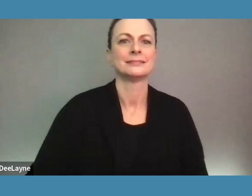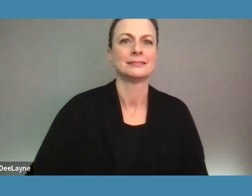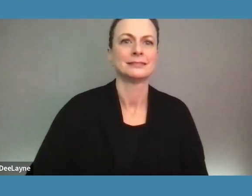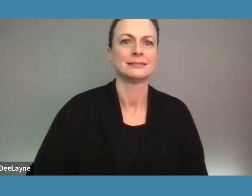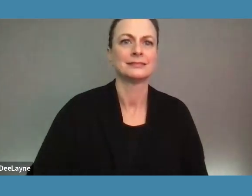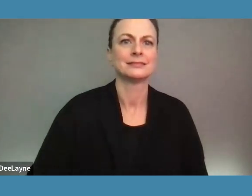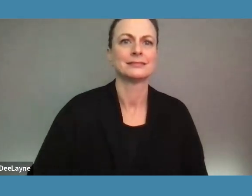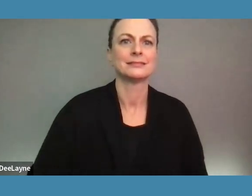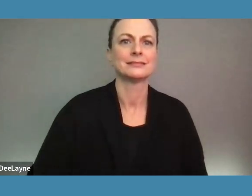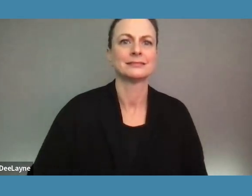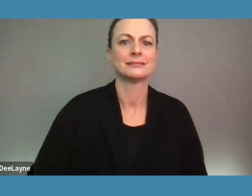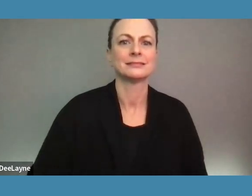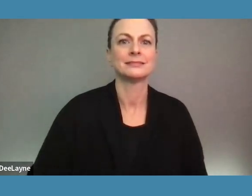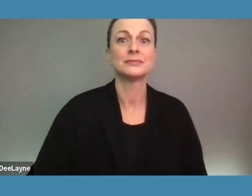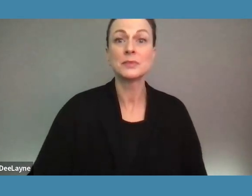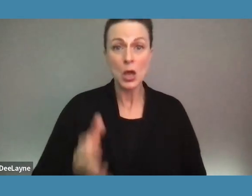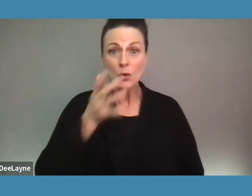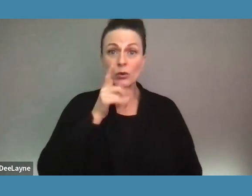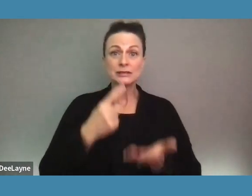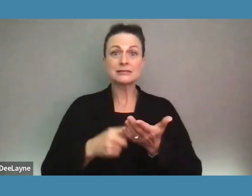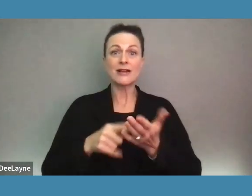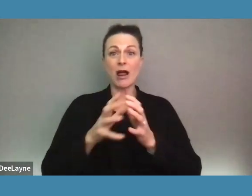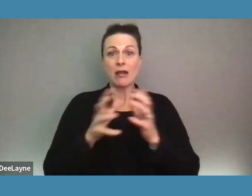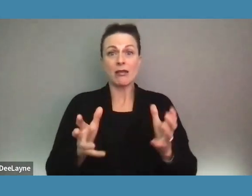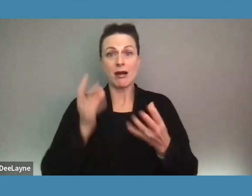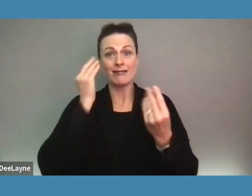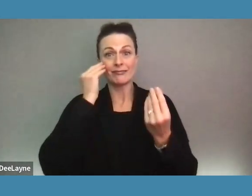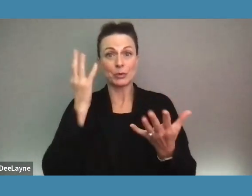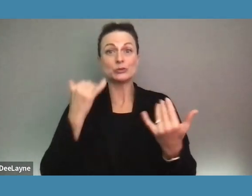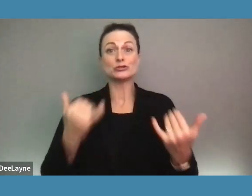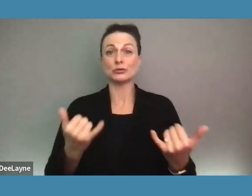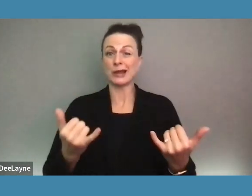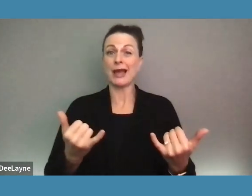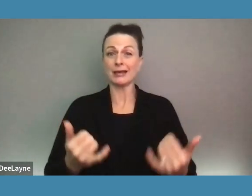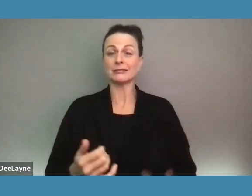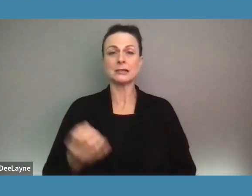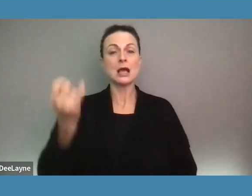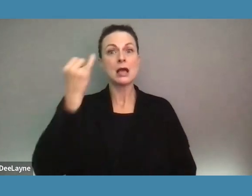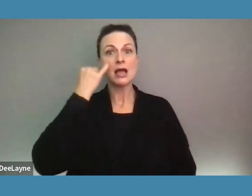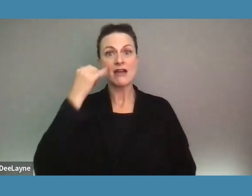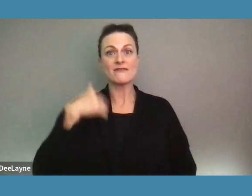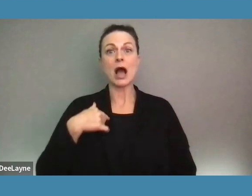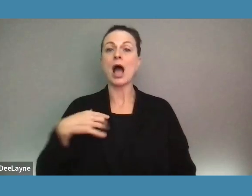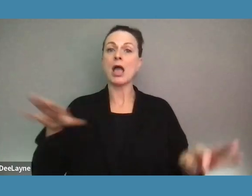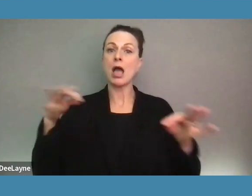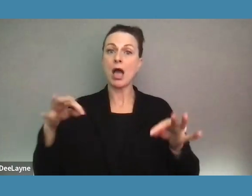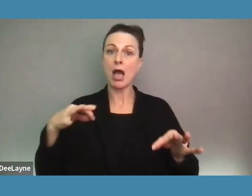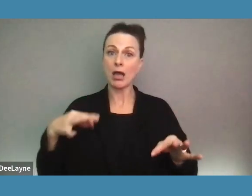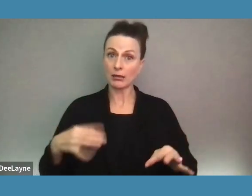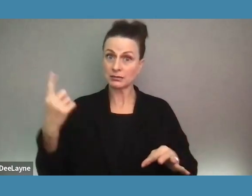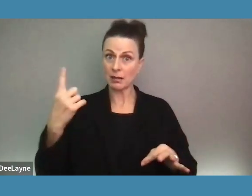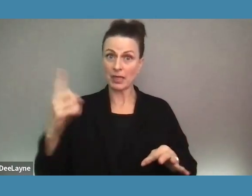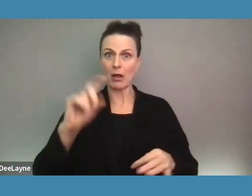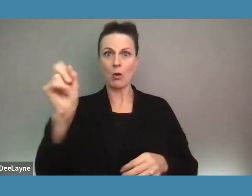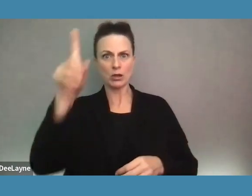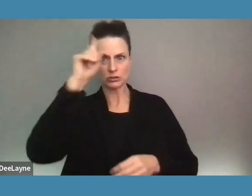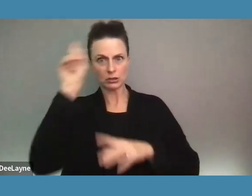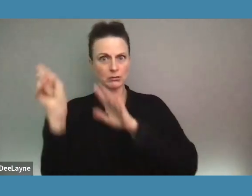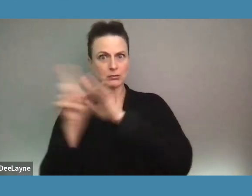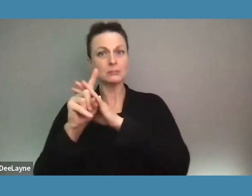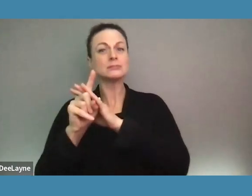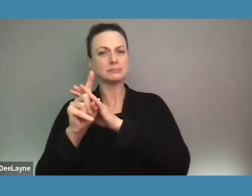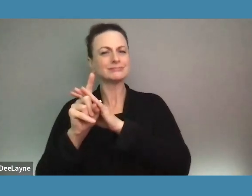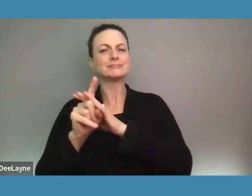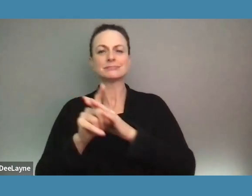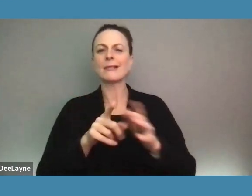So we're going to be covering quite a lot today. If I go through something and you have a question,